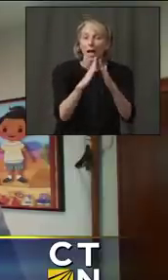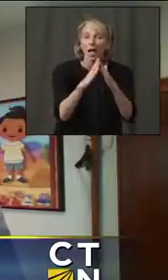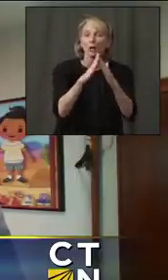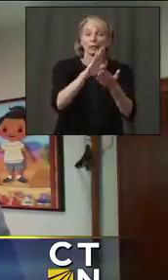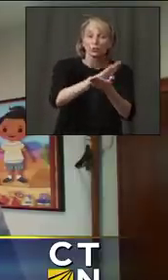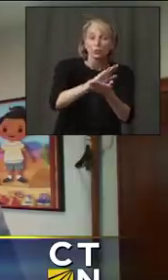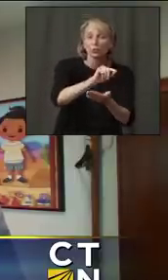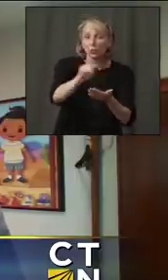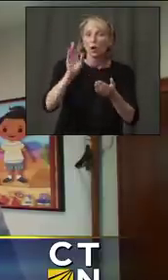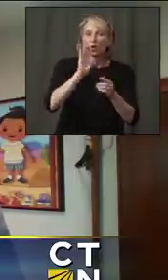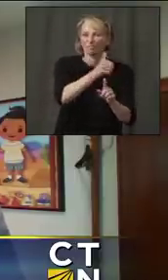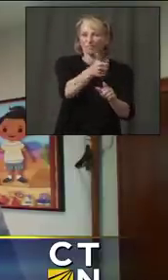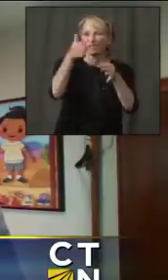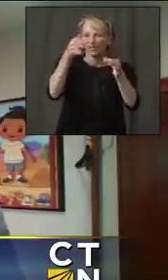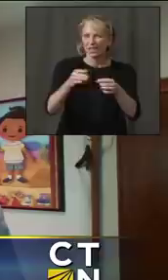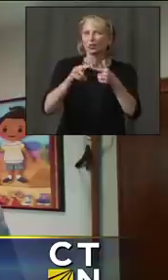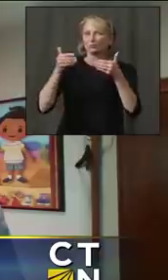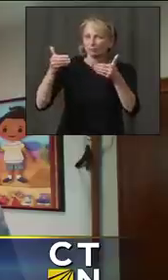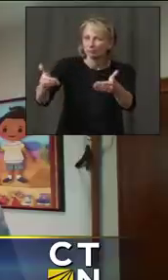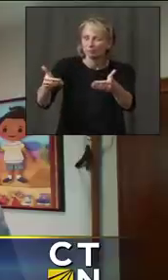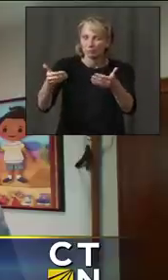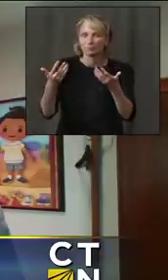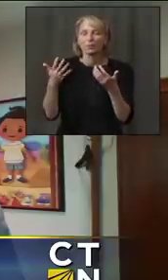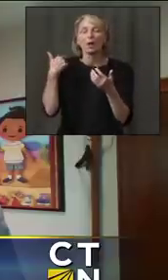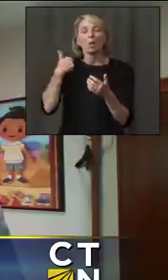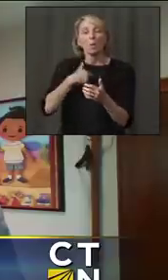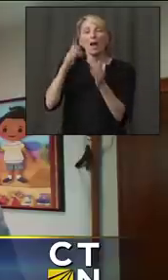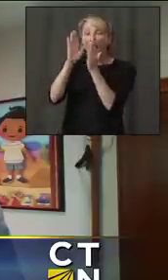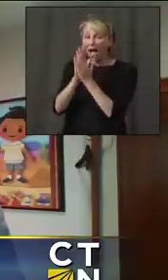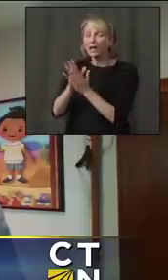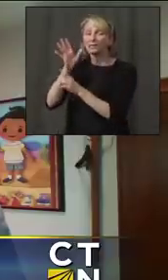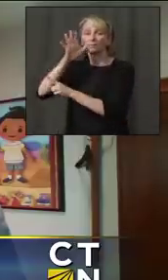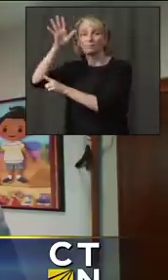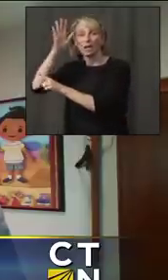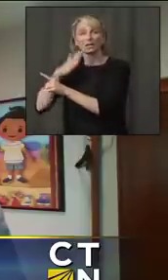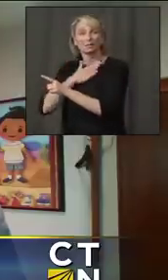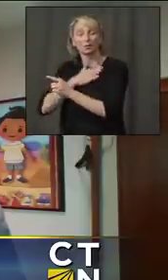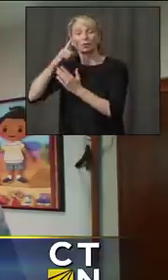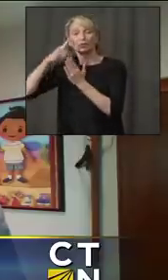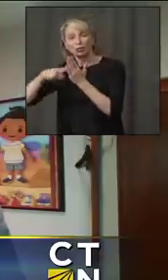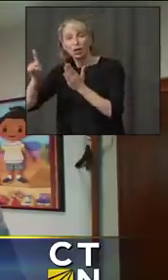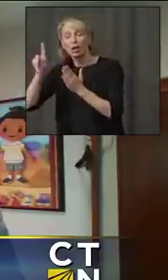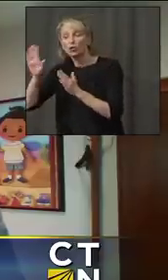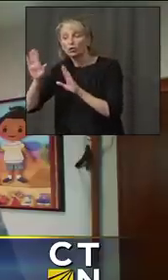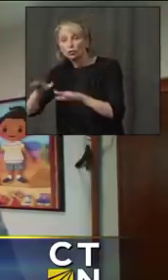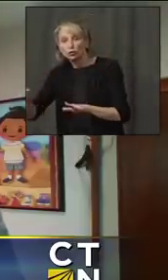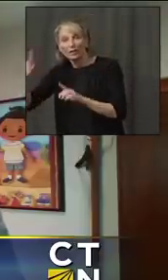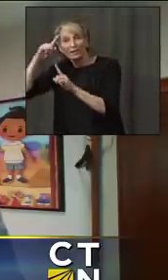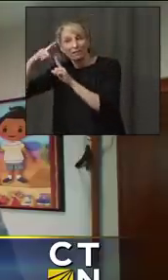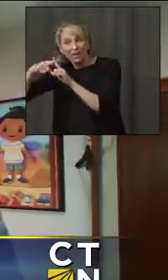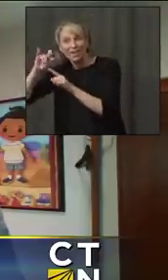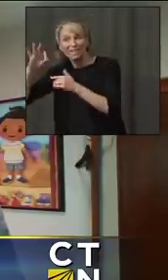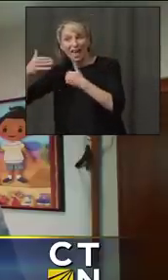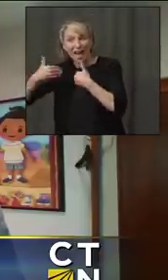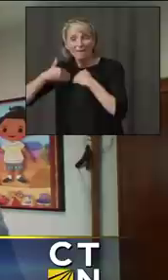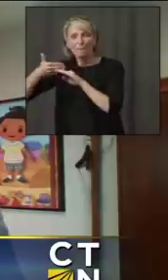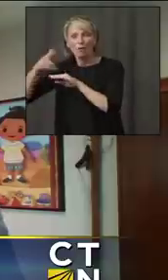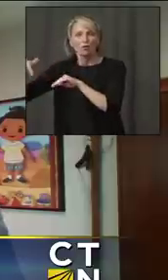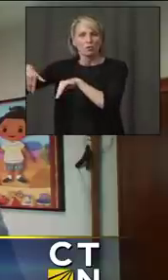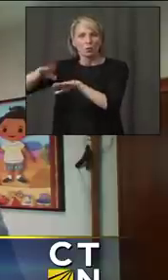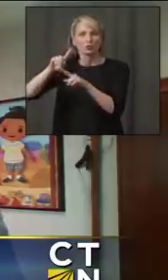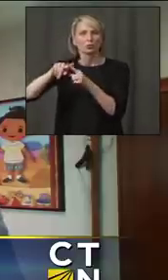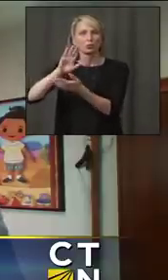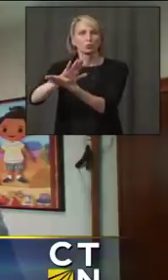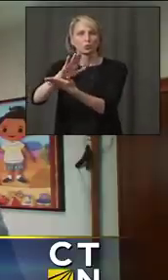expectation of parents to do checks regularly before sending their children to school. At the end of the day, that's going to